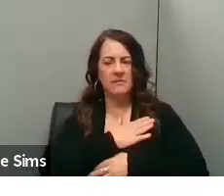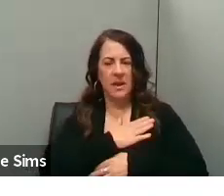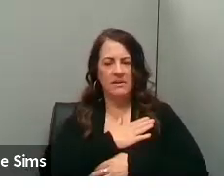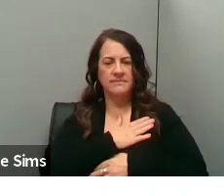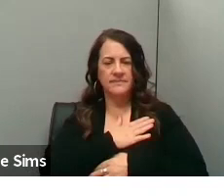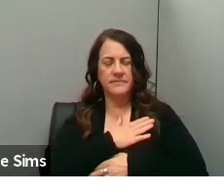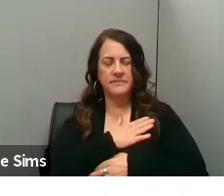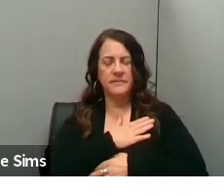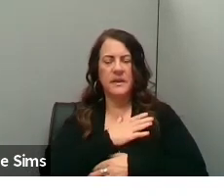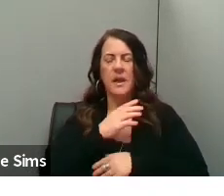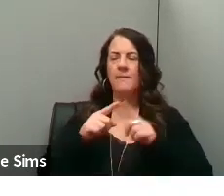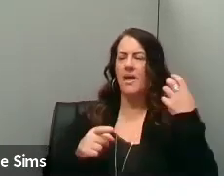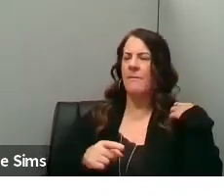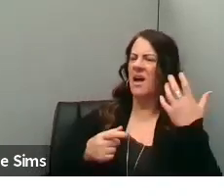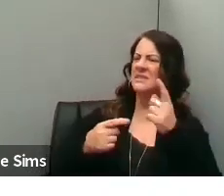please.